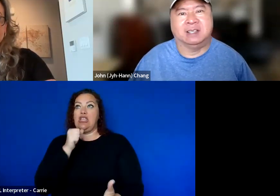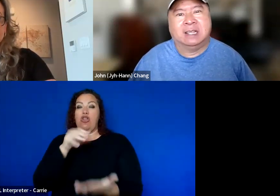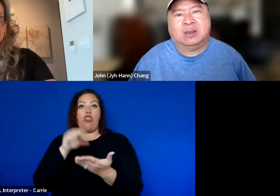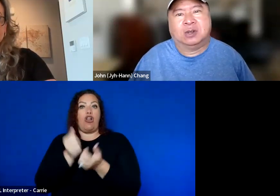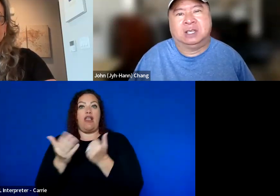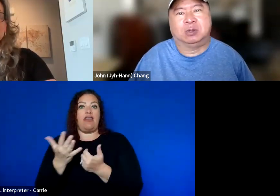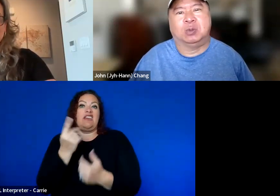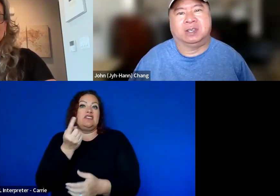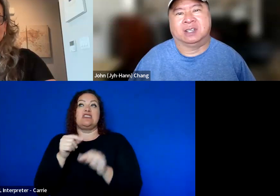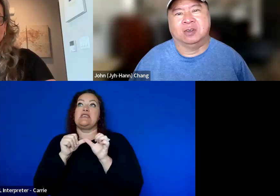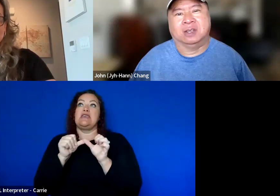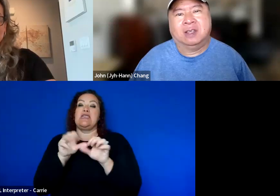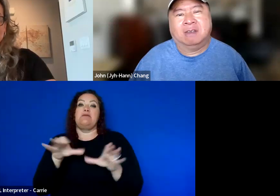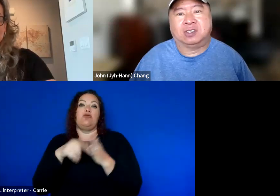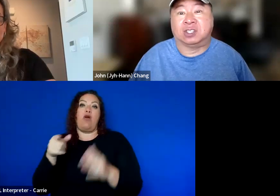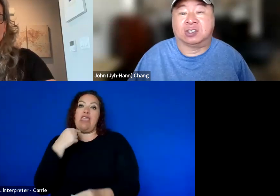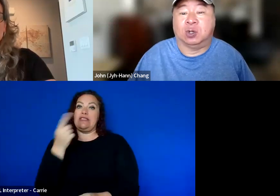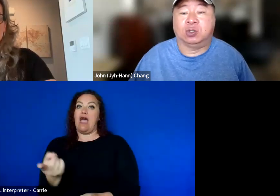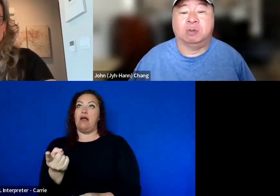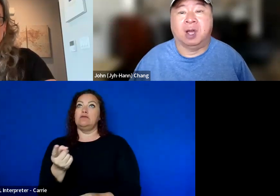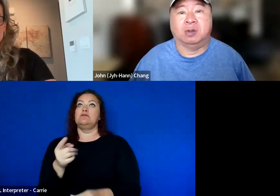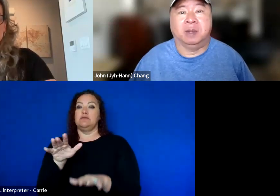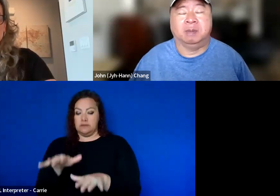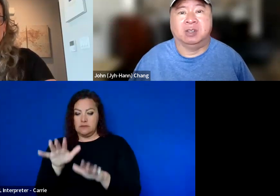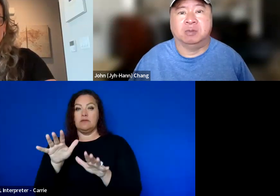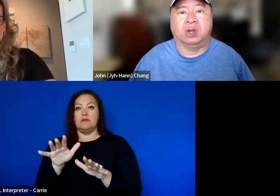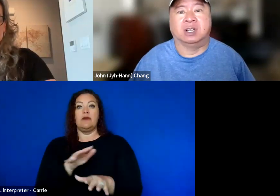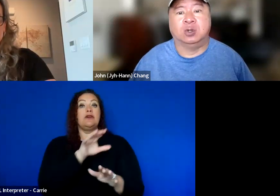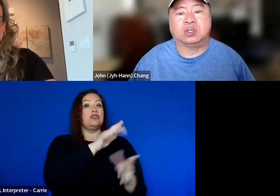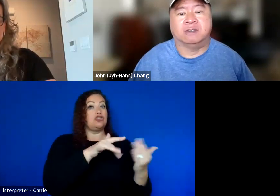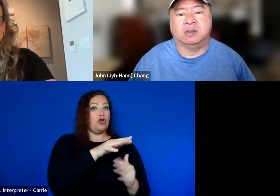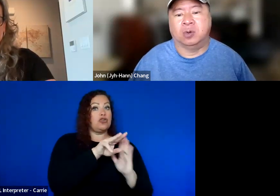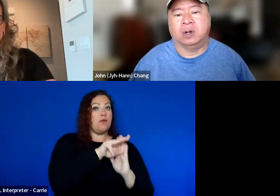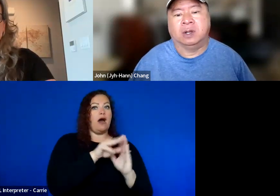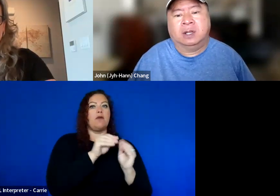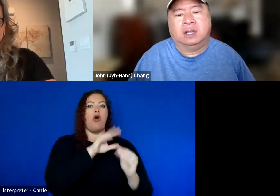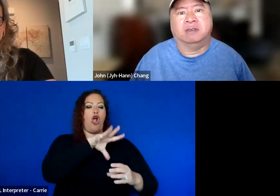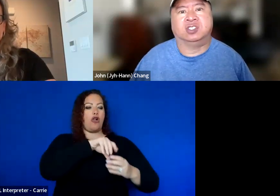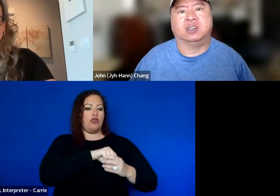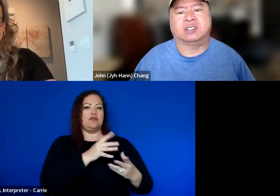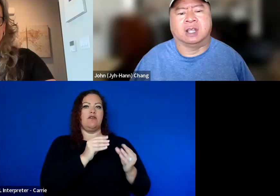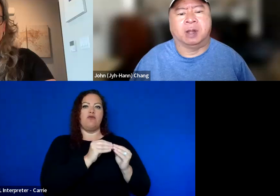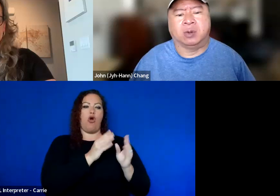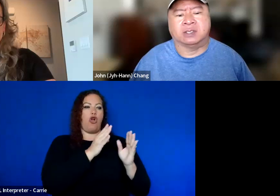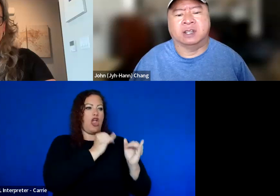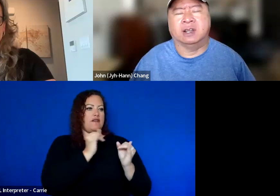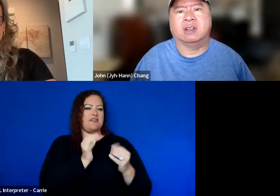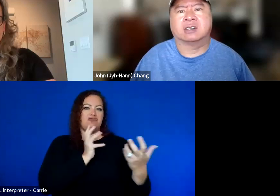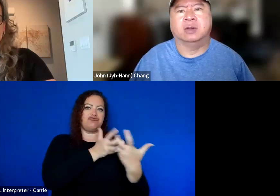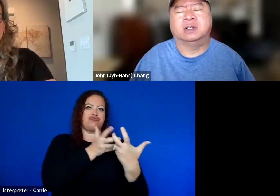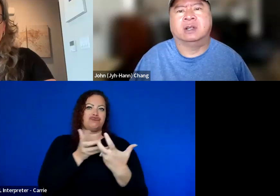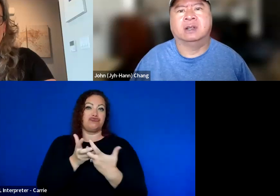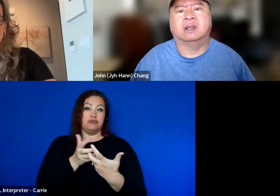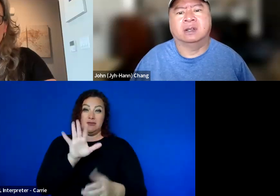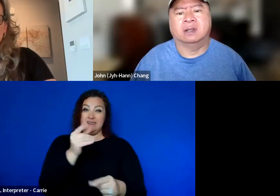keep doing what they're telling you. Versus a social model, maybe a little more inclusive, a little more individualistic. Am I correct to say that,